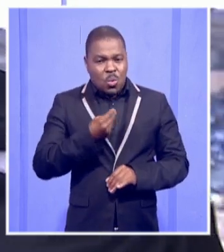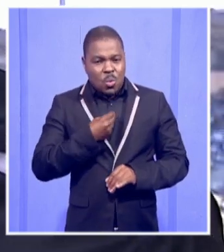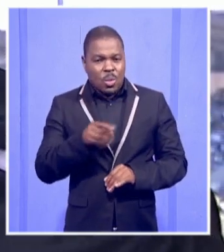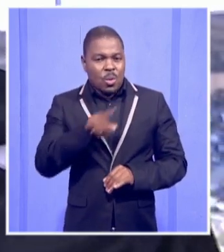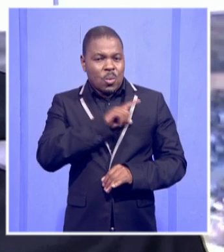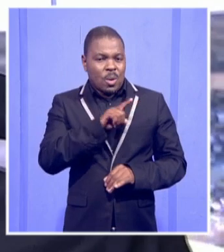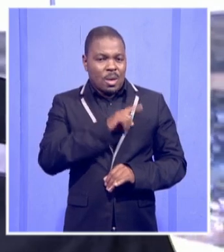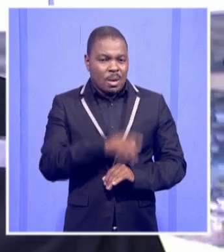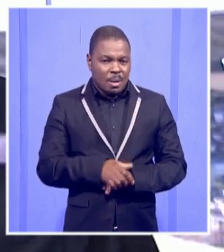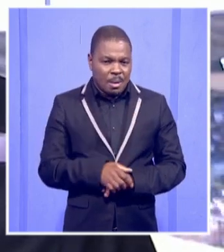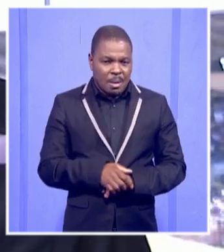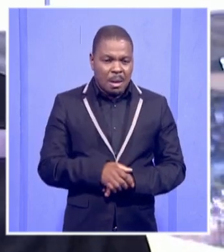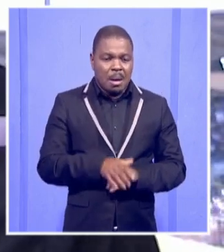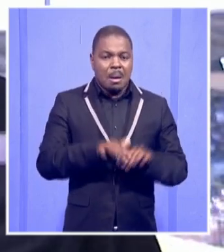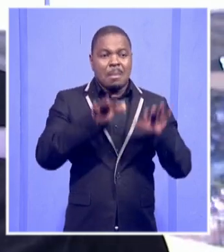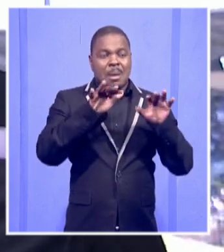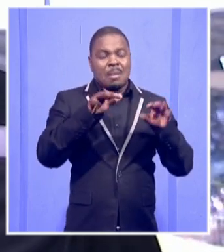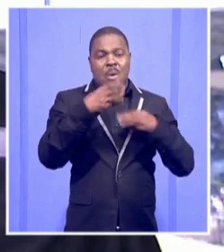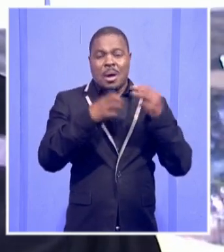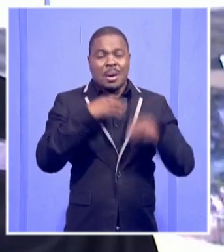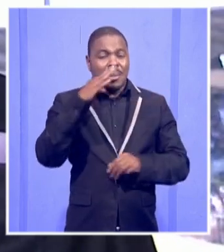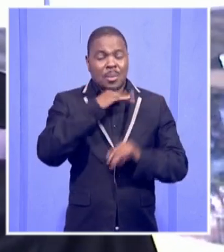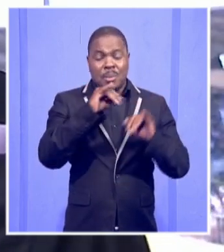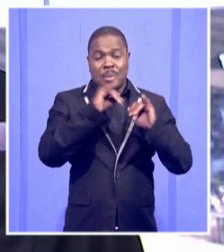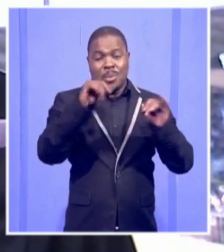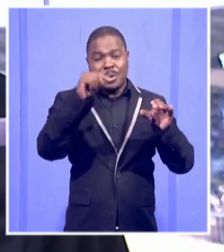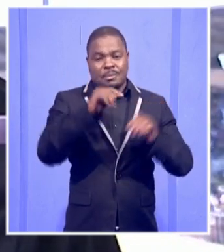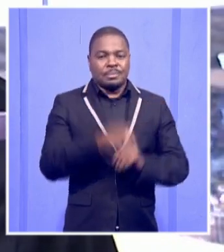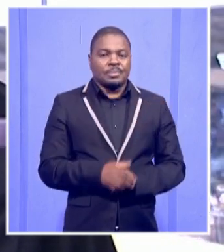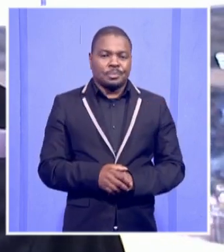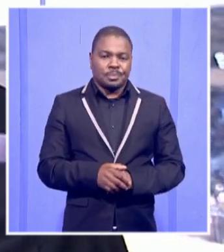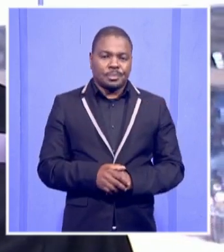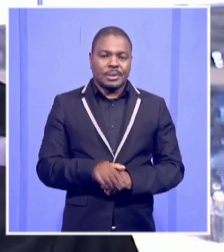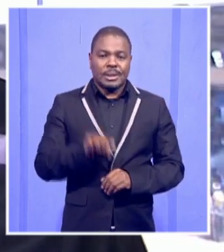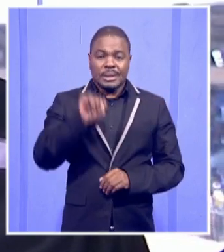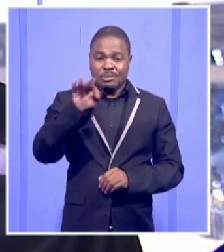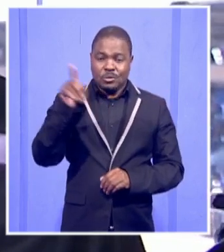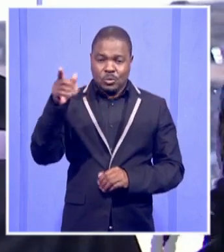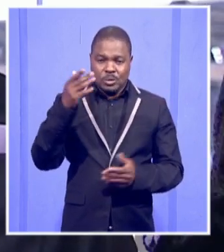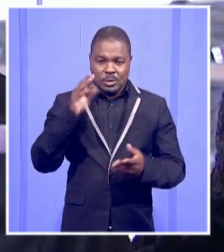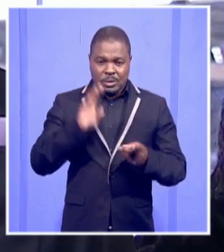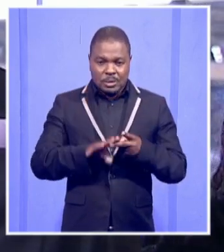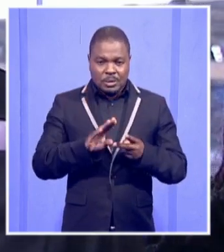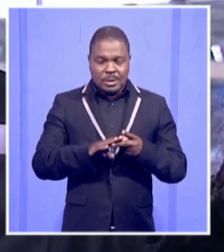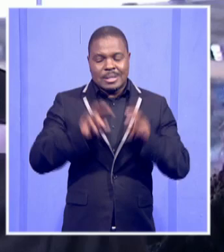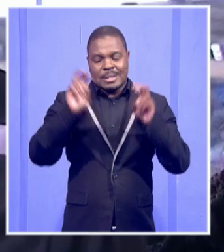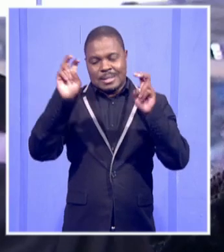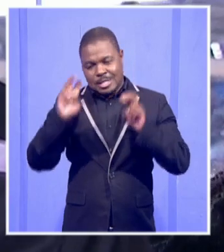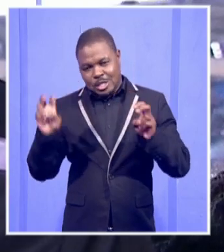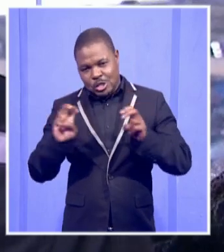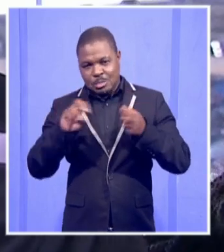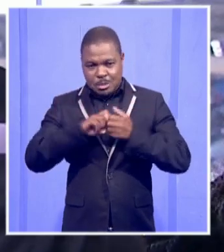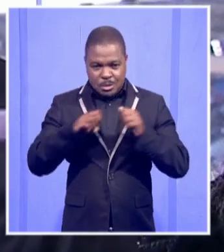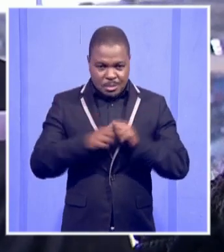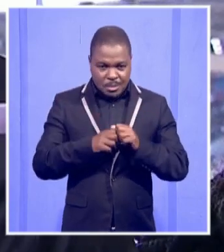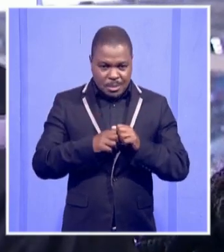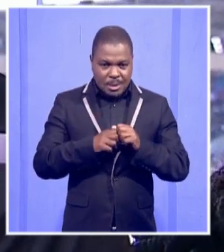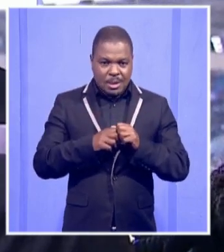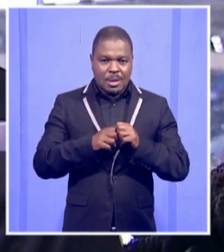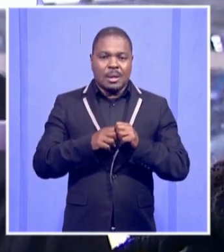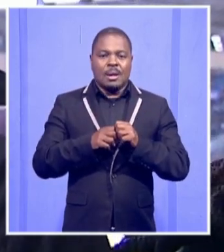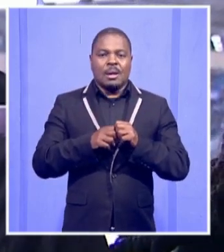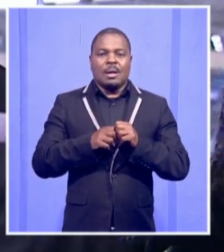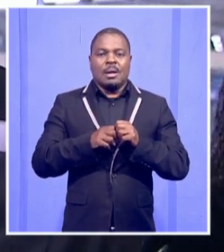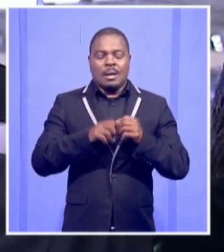ile unemployment rate iphakame kakhulu. Se uma angalwa lapho nale issue yegezi le issue